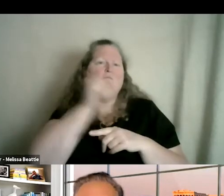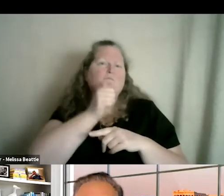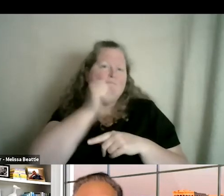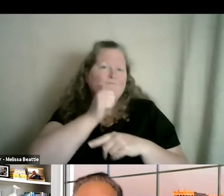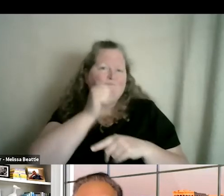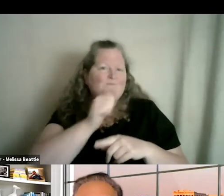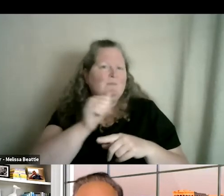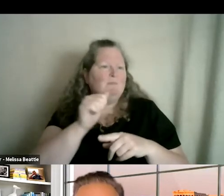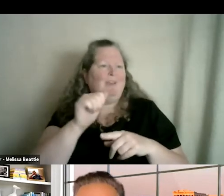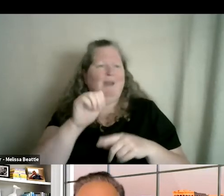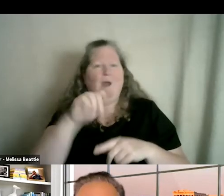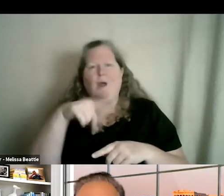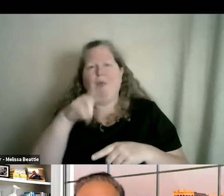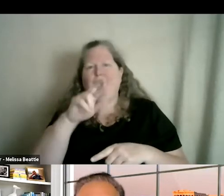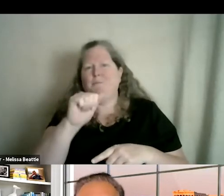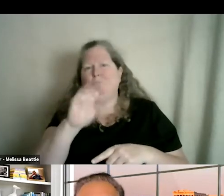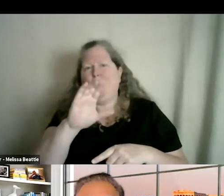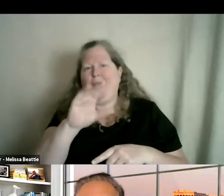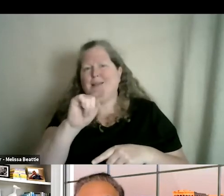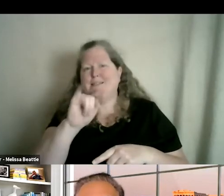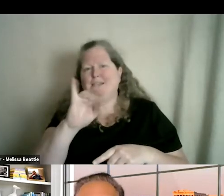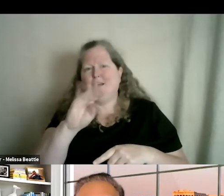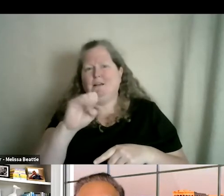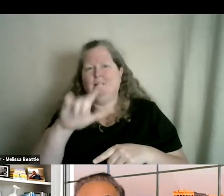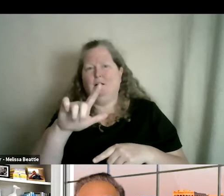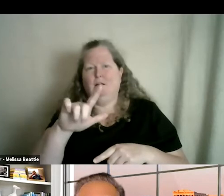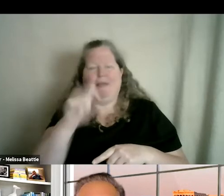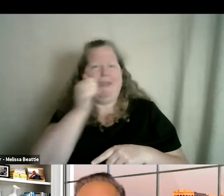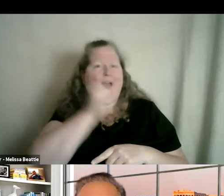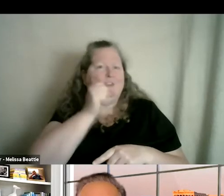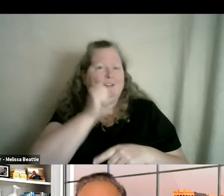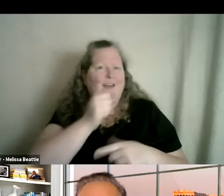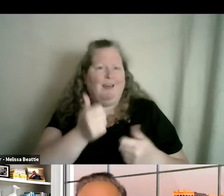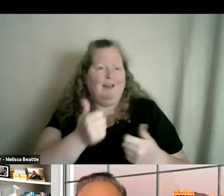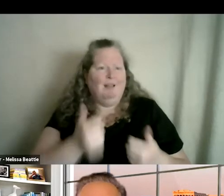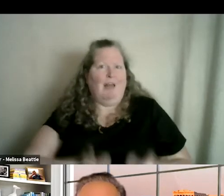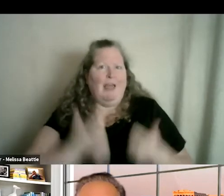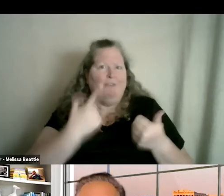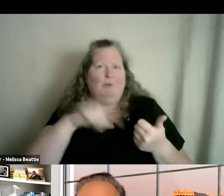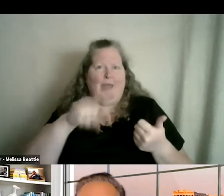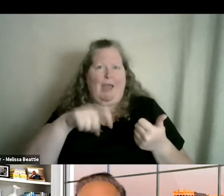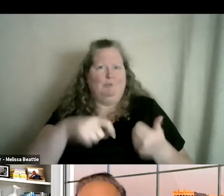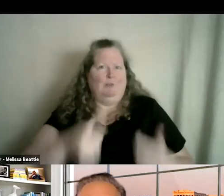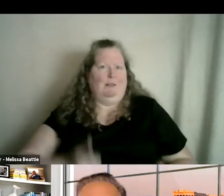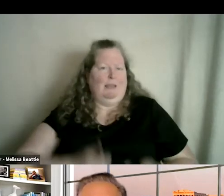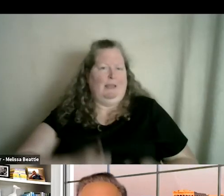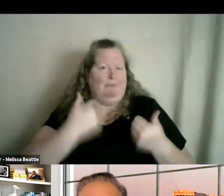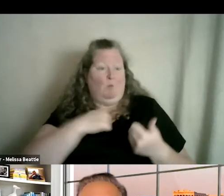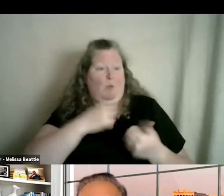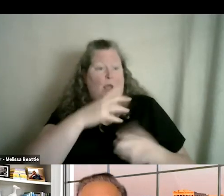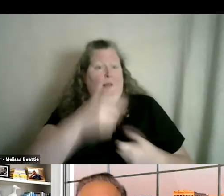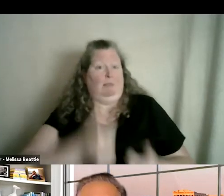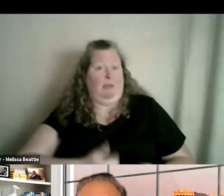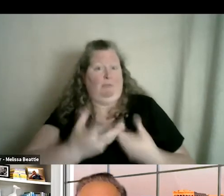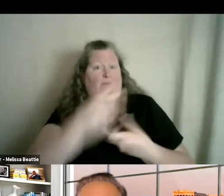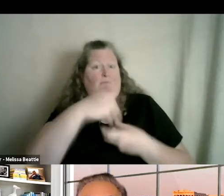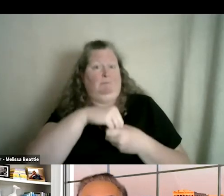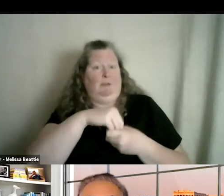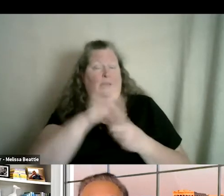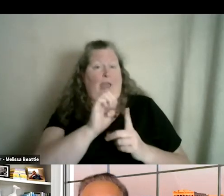day-to-day life that we have to live, and we live in an environment. Well, even